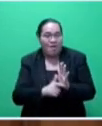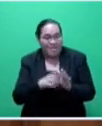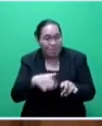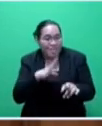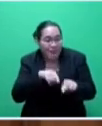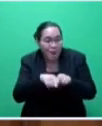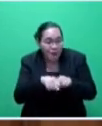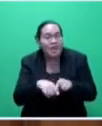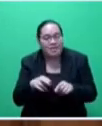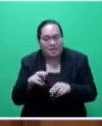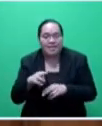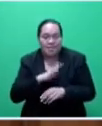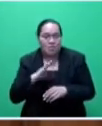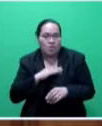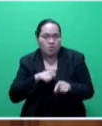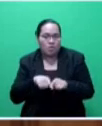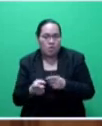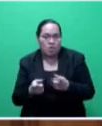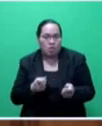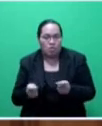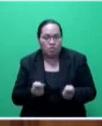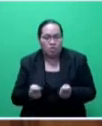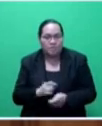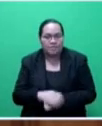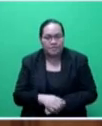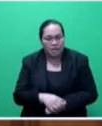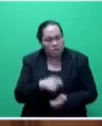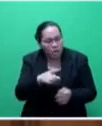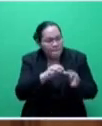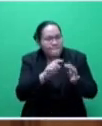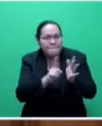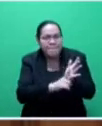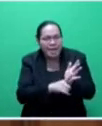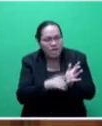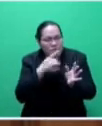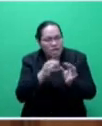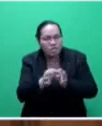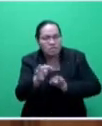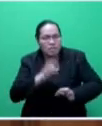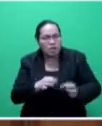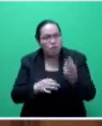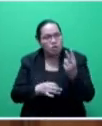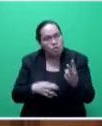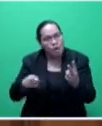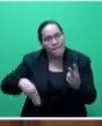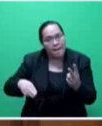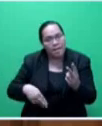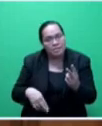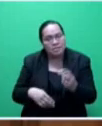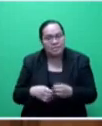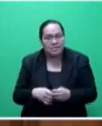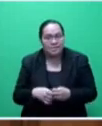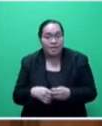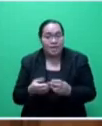learn. And so the effect of the bill to replace 2 members of the Board of Legal Education,